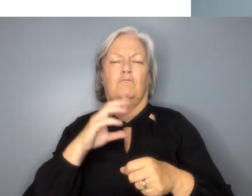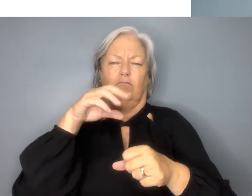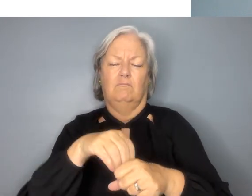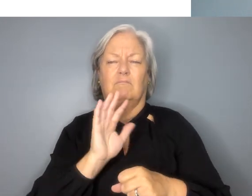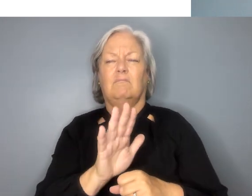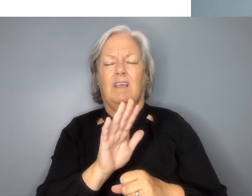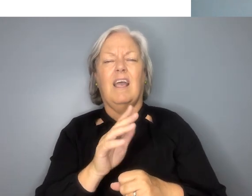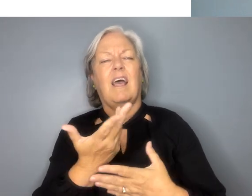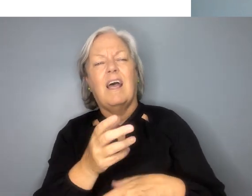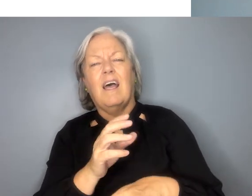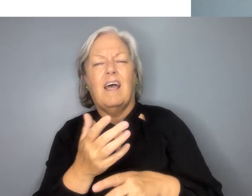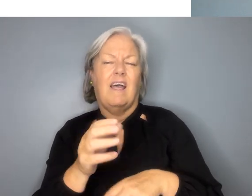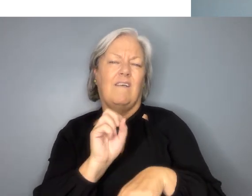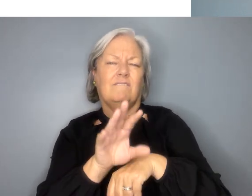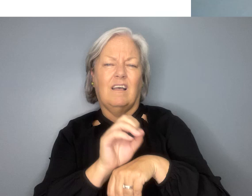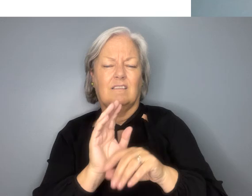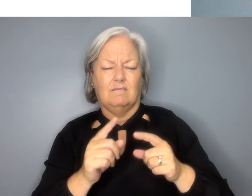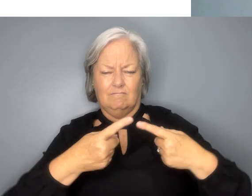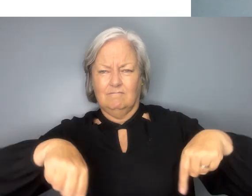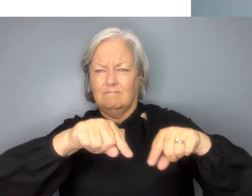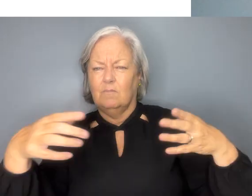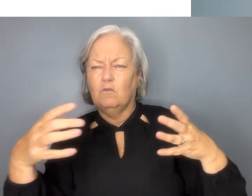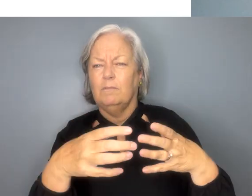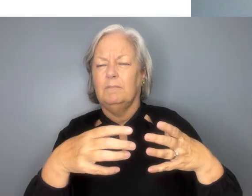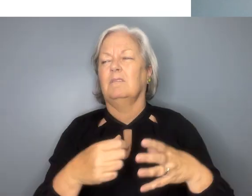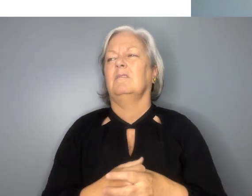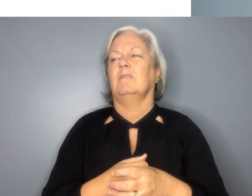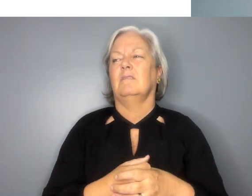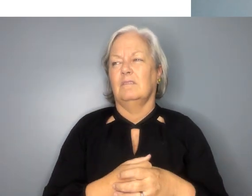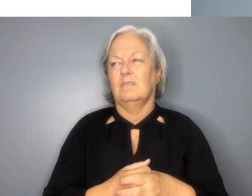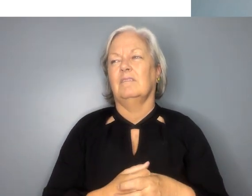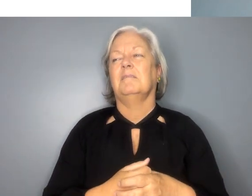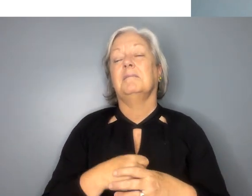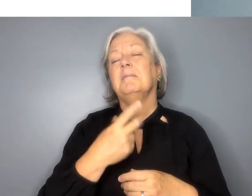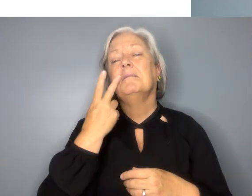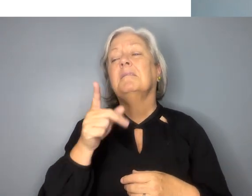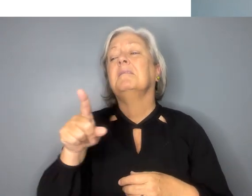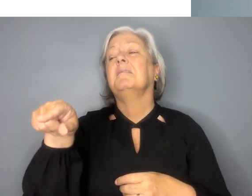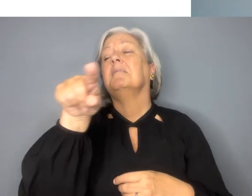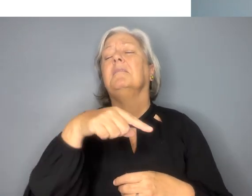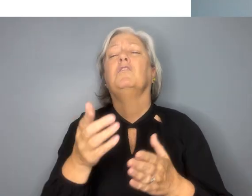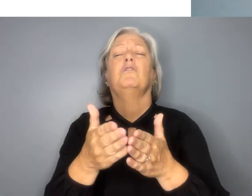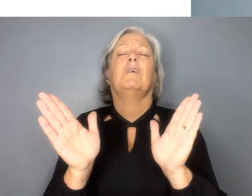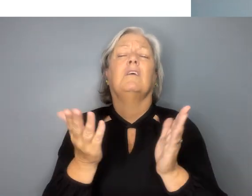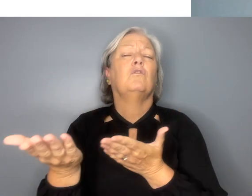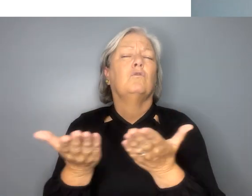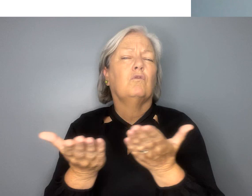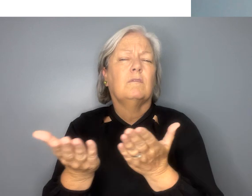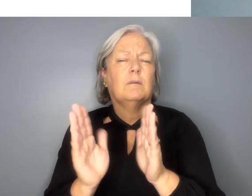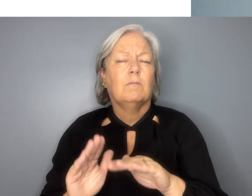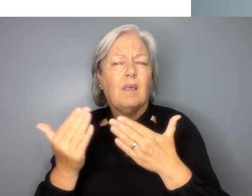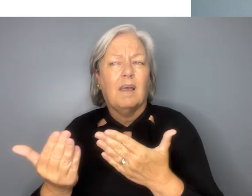5 years. And I think what I was finding there was, again, that generally service providers